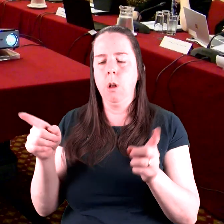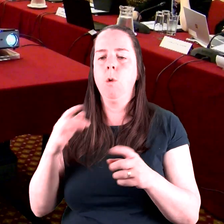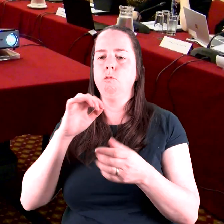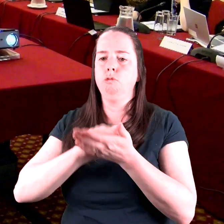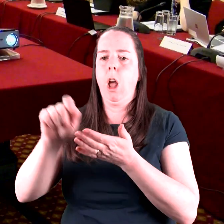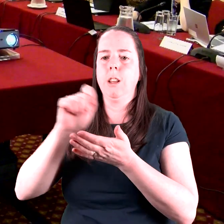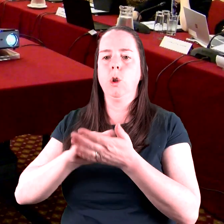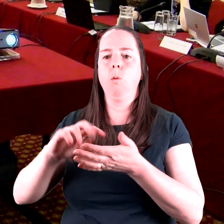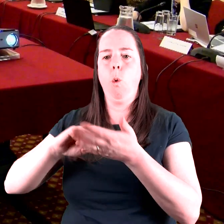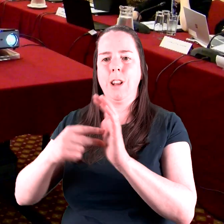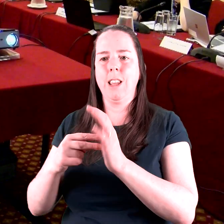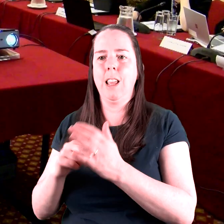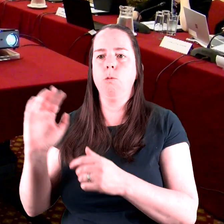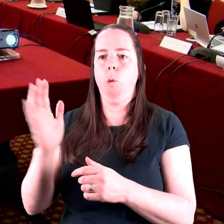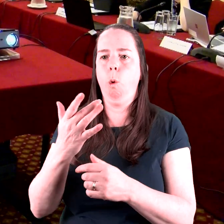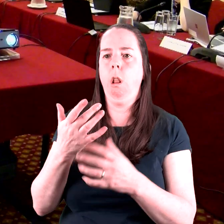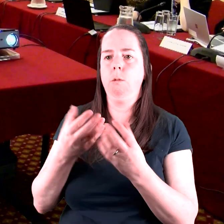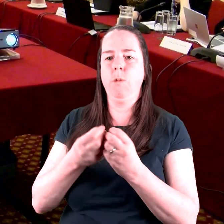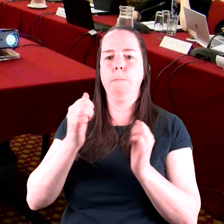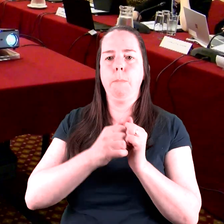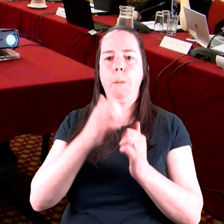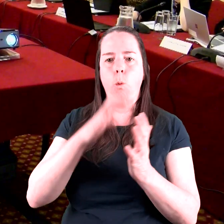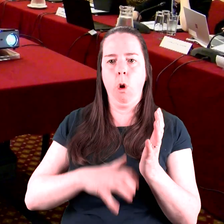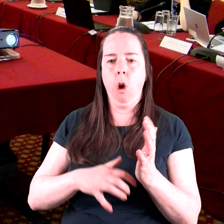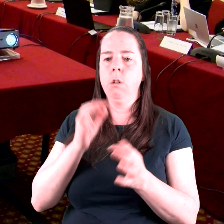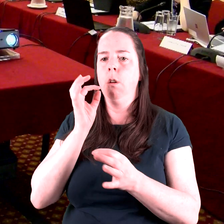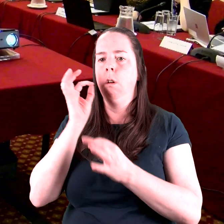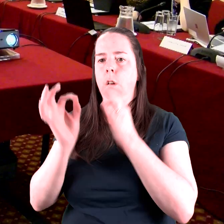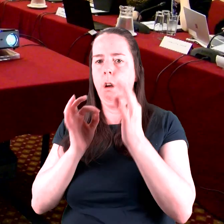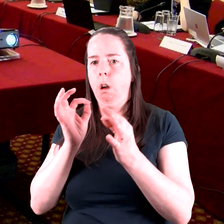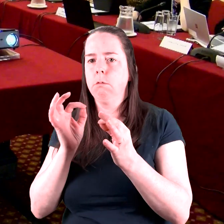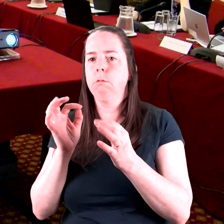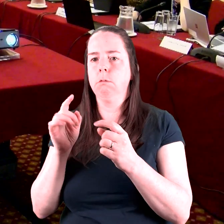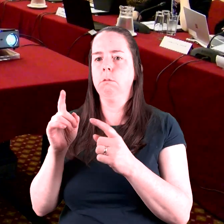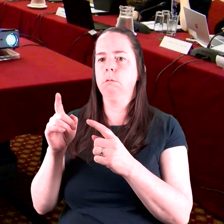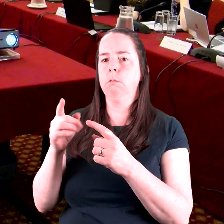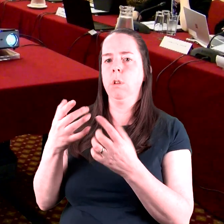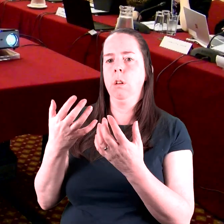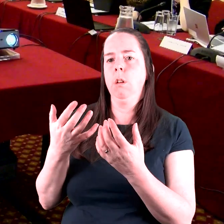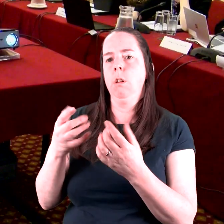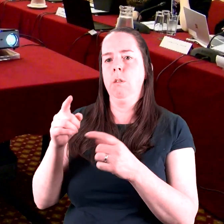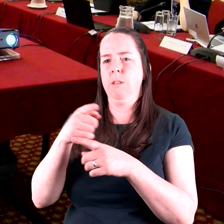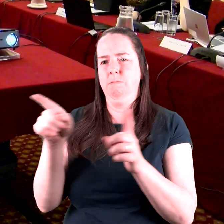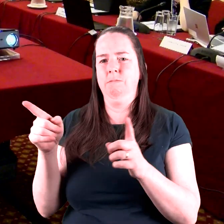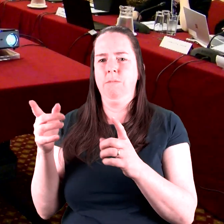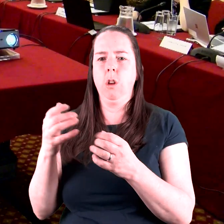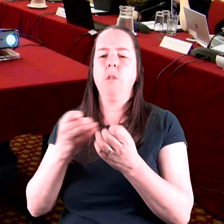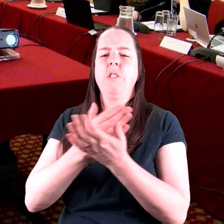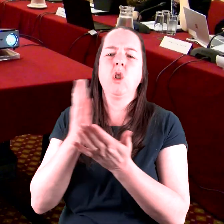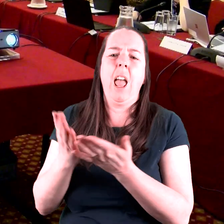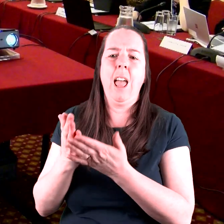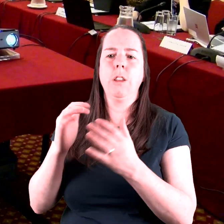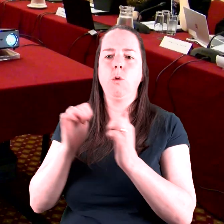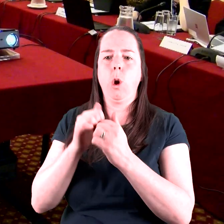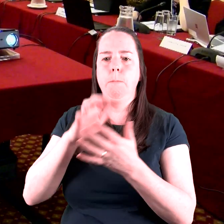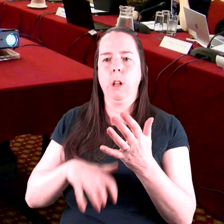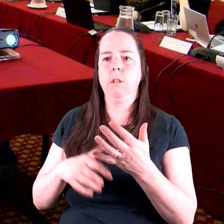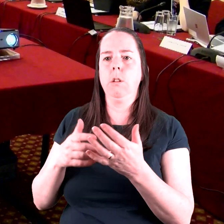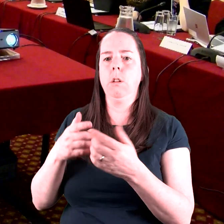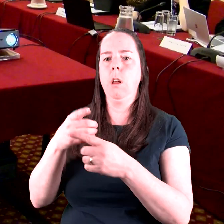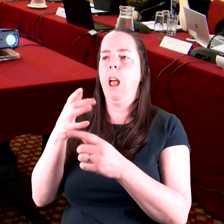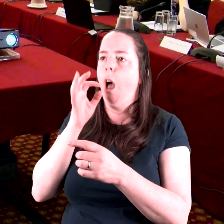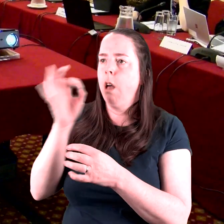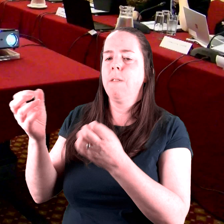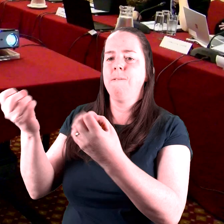organisations with the discussion document and the asks that we have in terms of sharing the document within their organisations and in partnerships